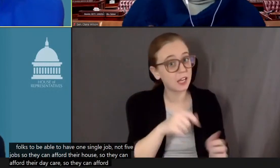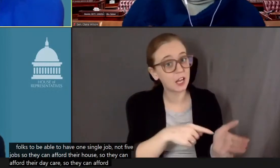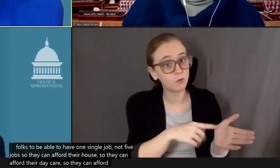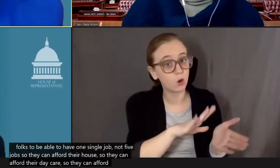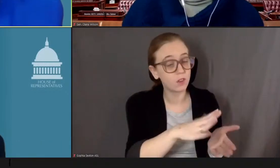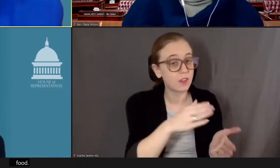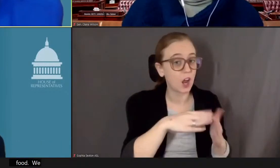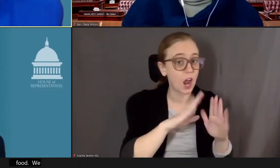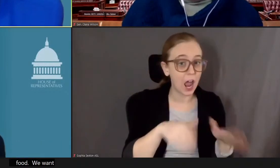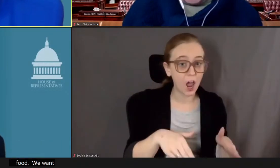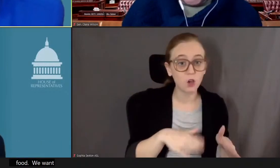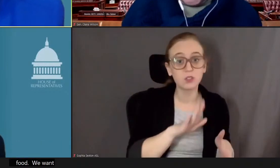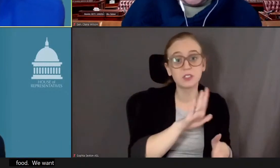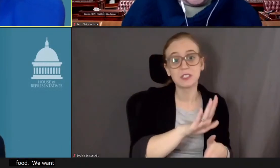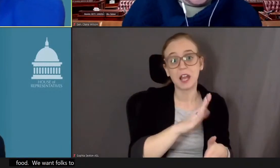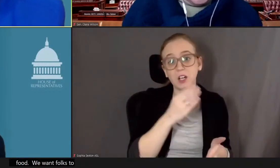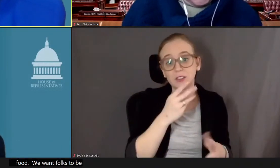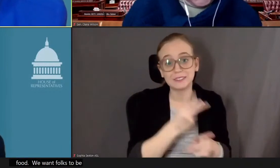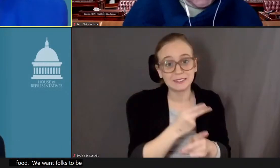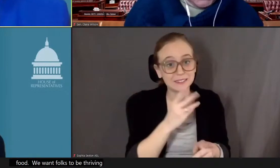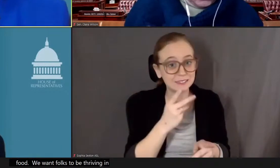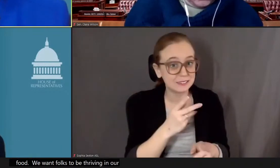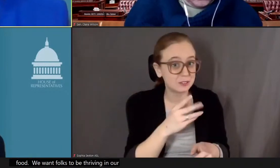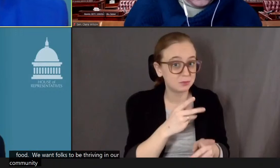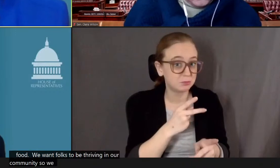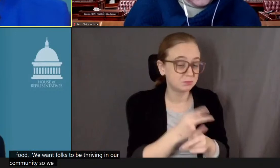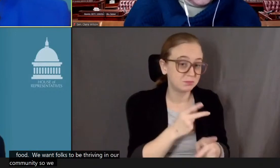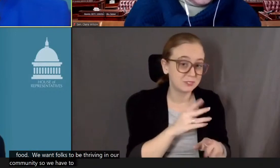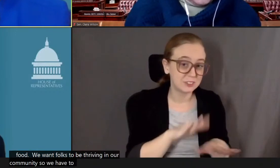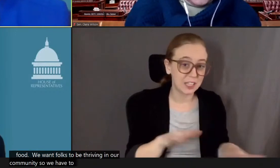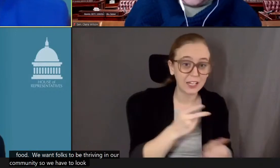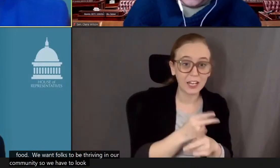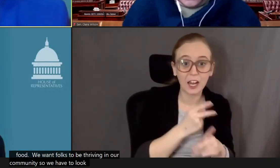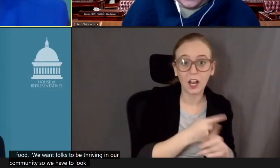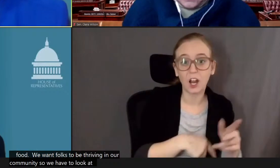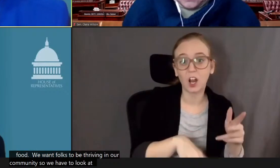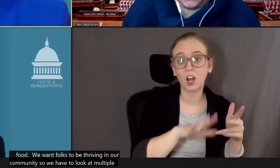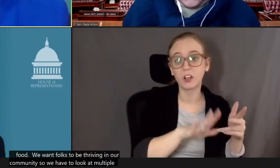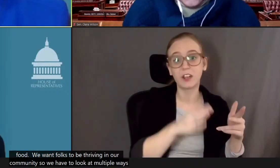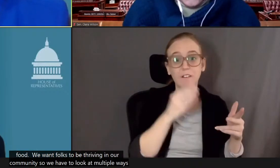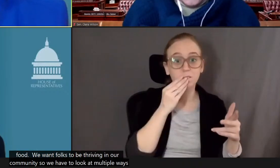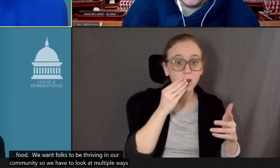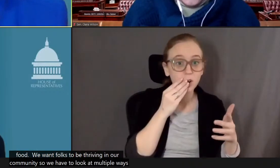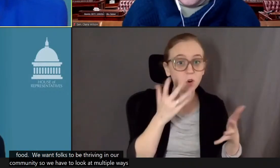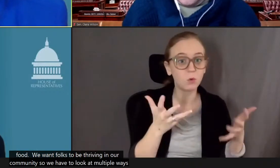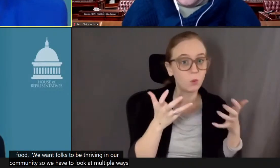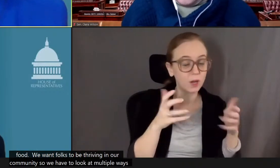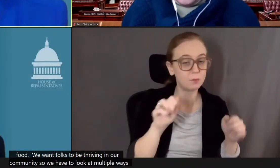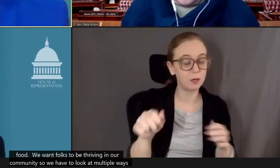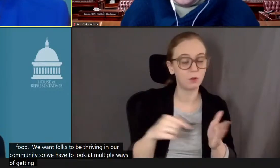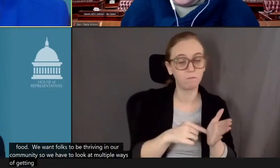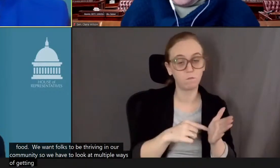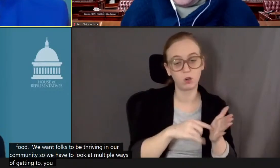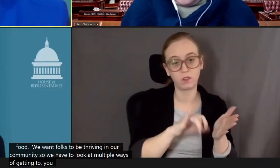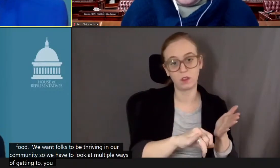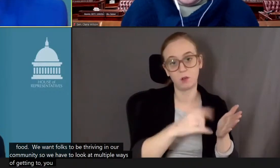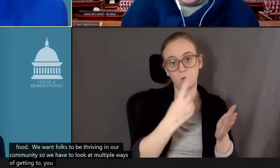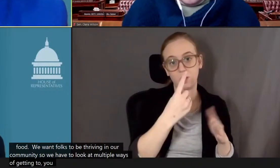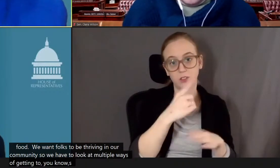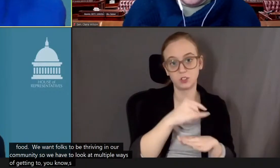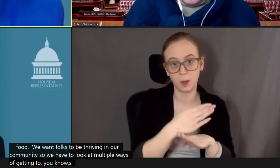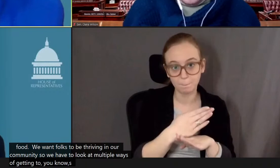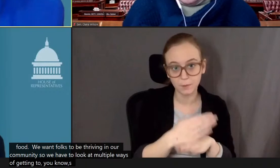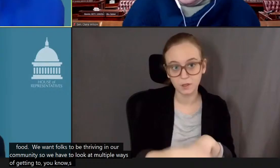folks to be thriving in our community. So we have to look at multiple ways of getting to, affordable